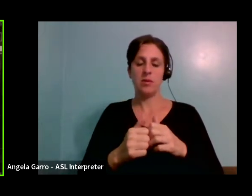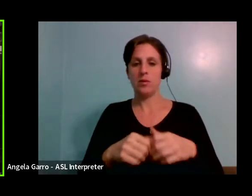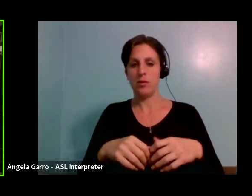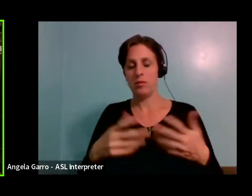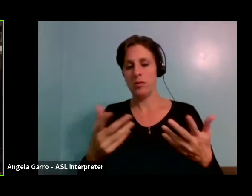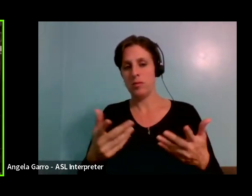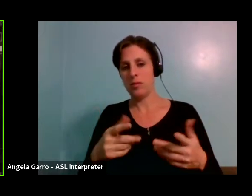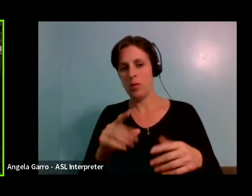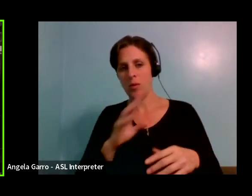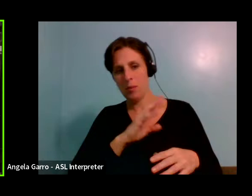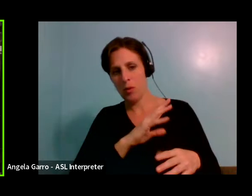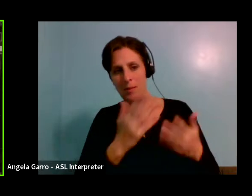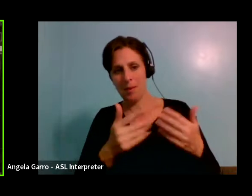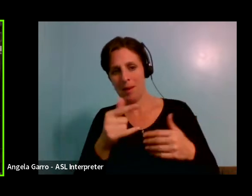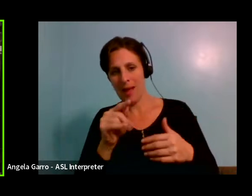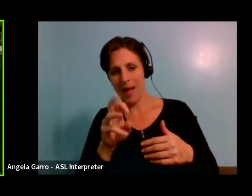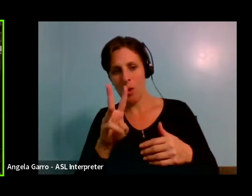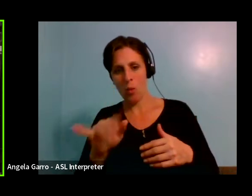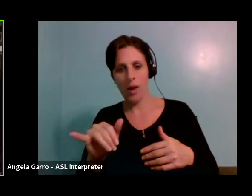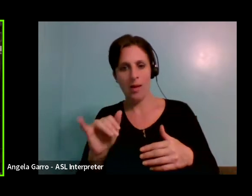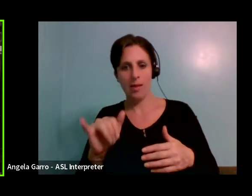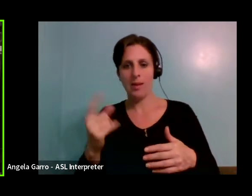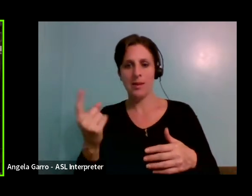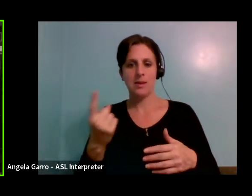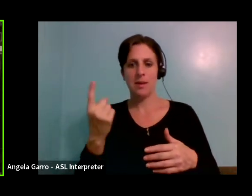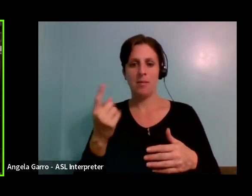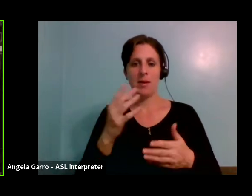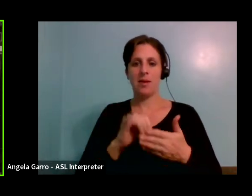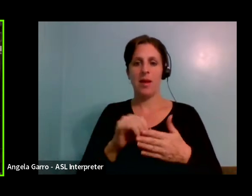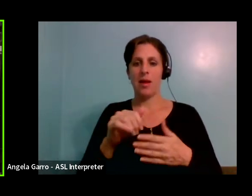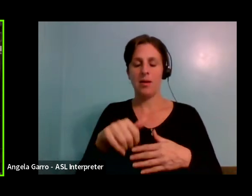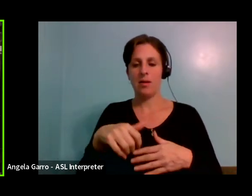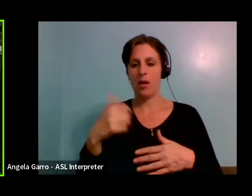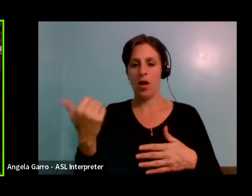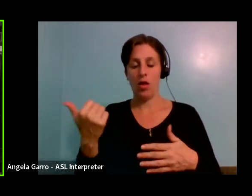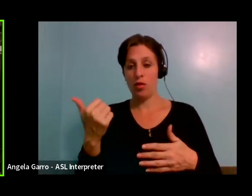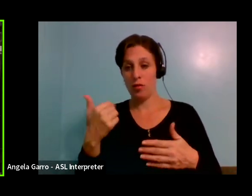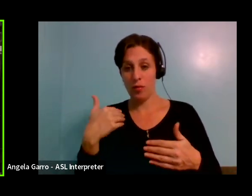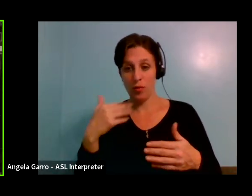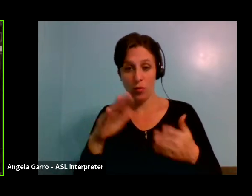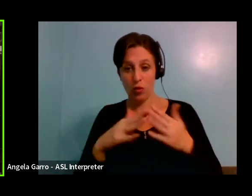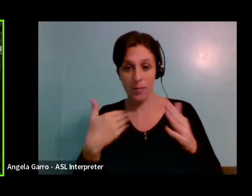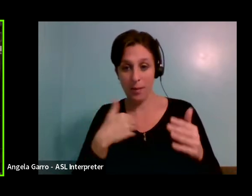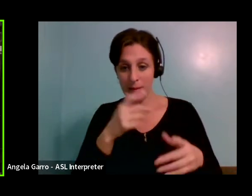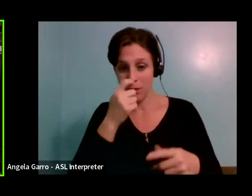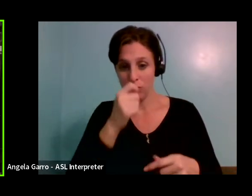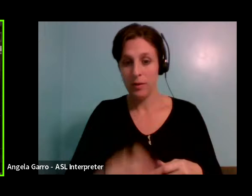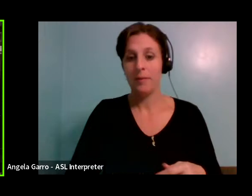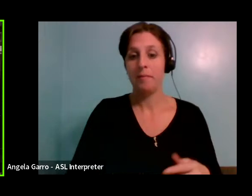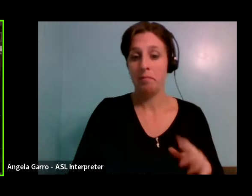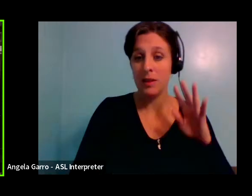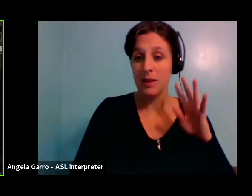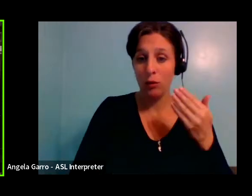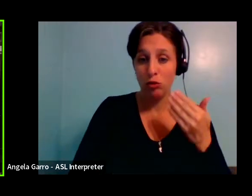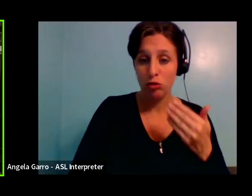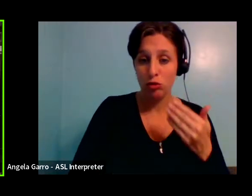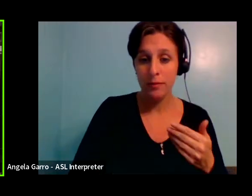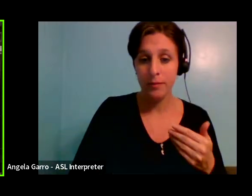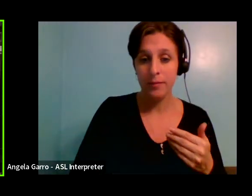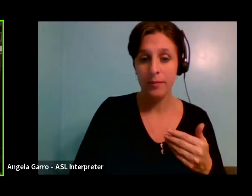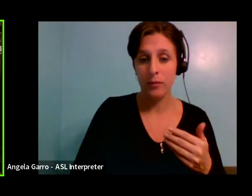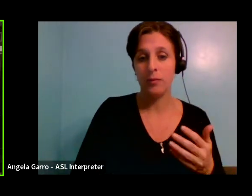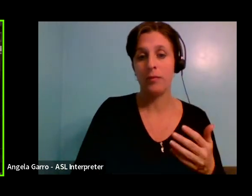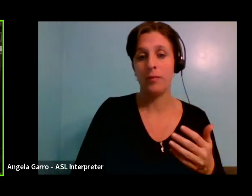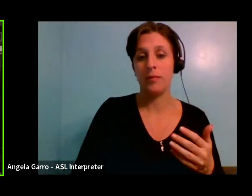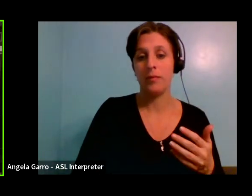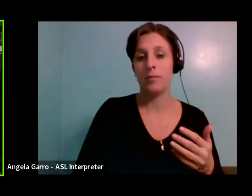Of course, yeah. maybe Gateway is something that other Happy to do it. community members would be interested Yeah. in. Okay, sounds good. Okay, are